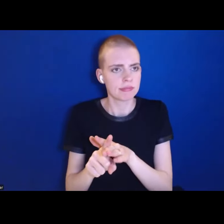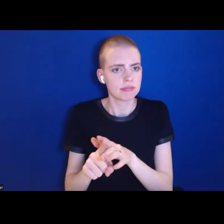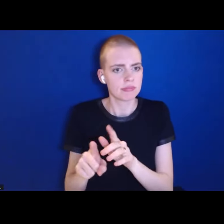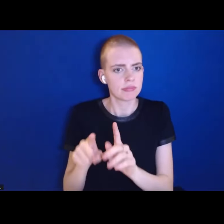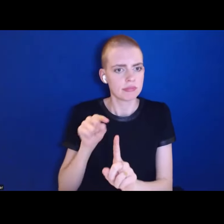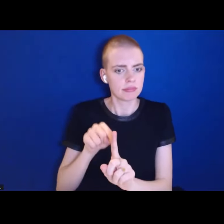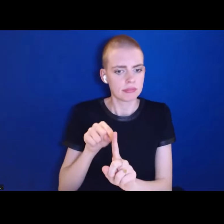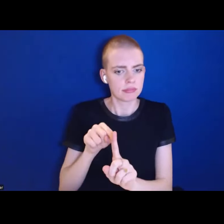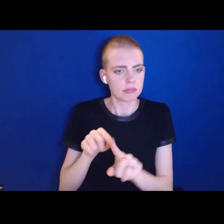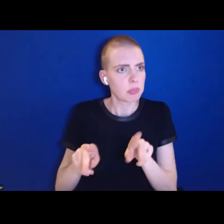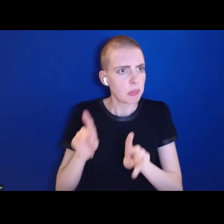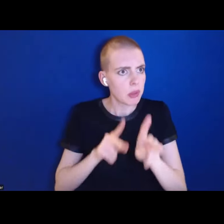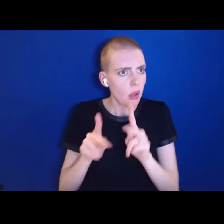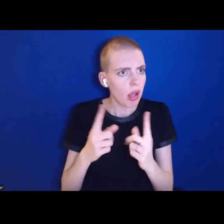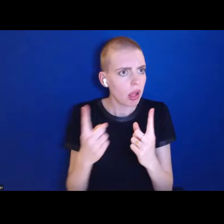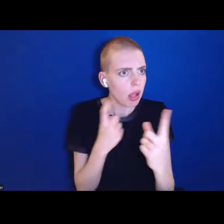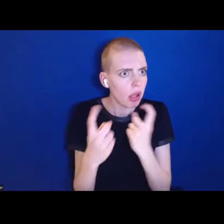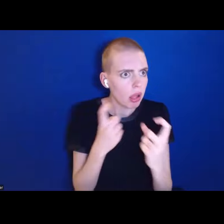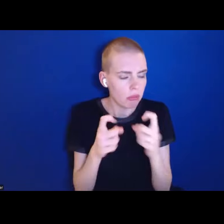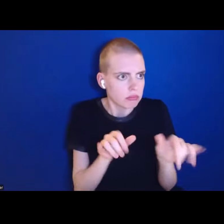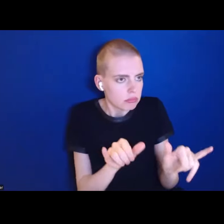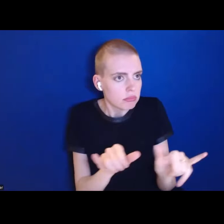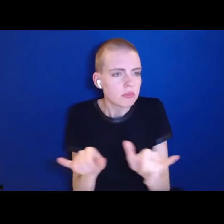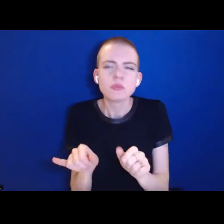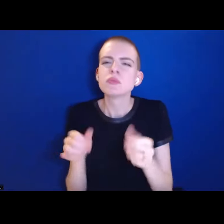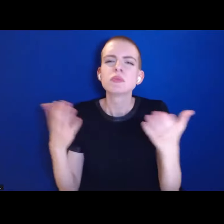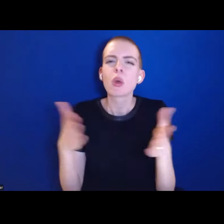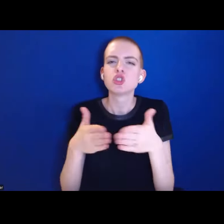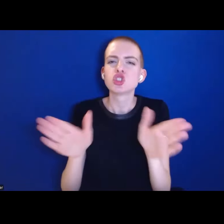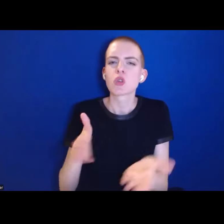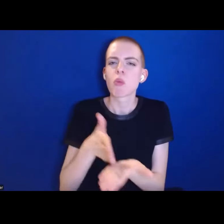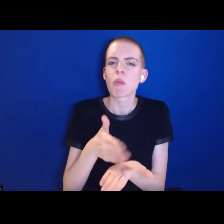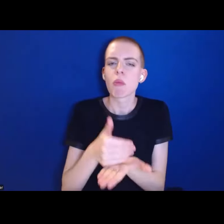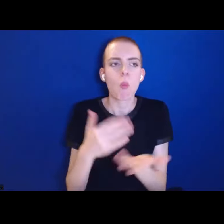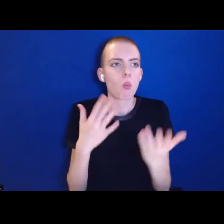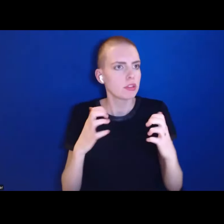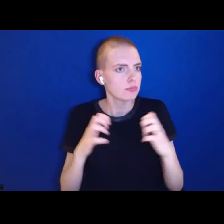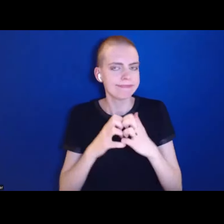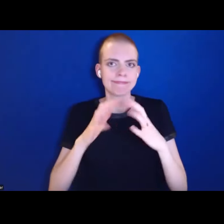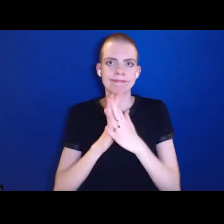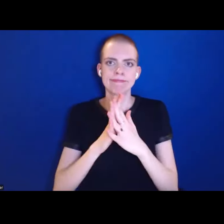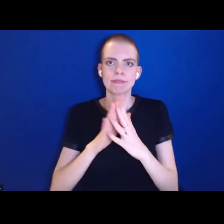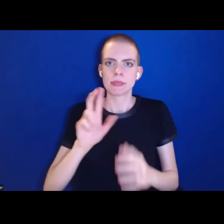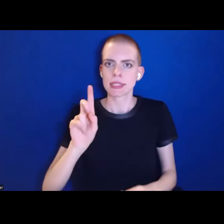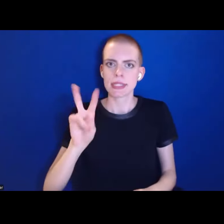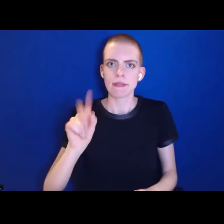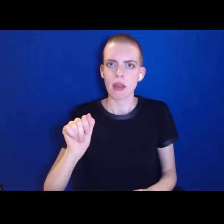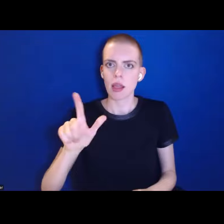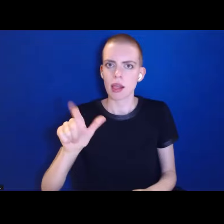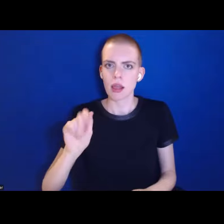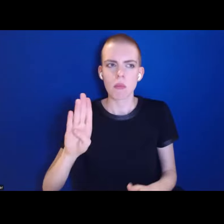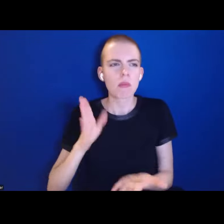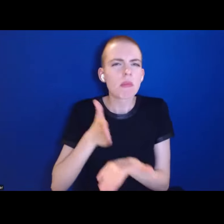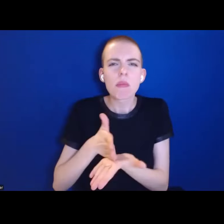or people have been asking, is kind of a general budget. If you're sort of starting up your own DIVA Lab, what are we talking of